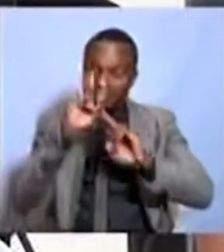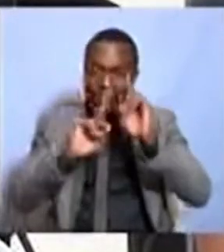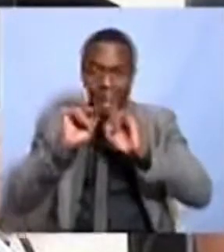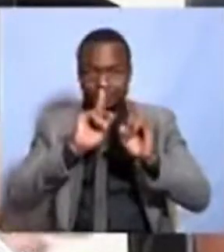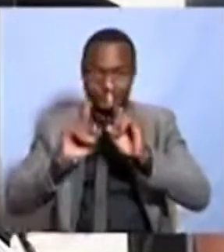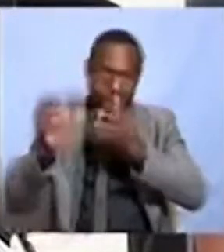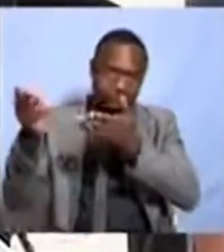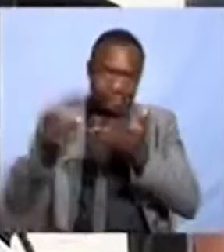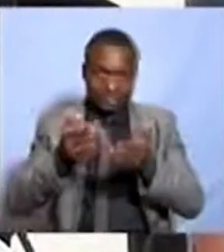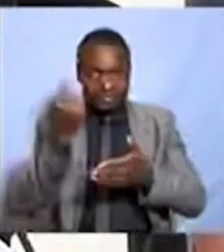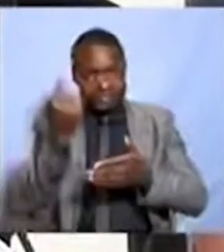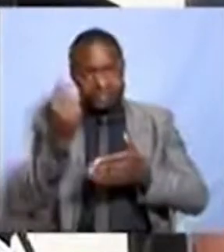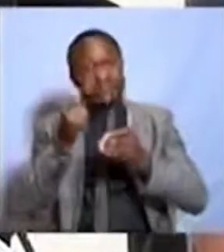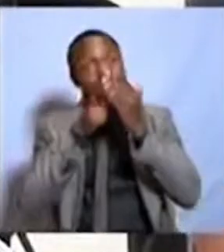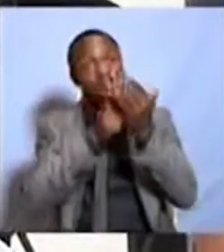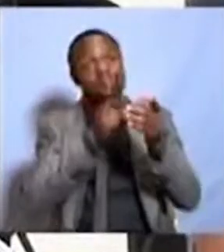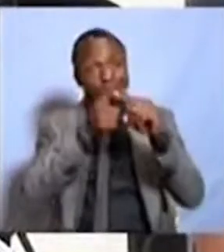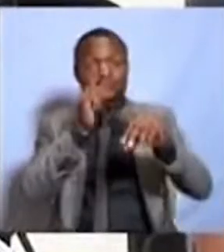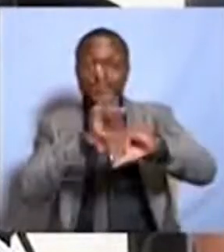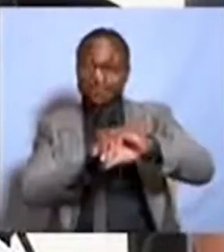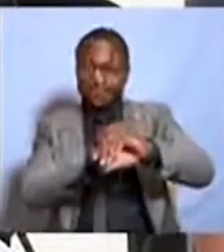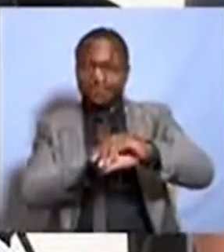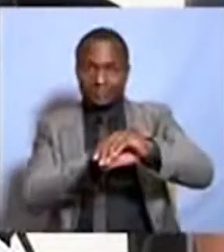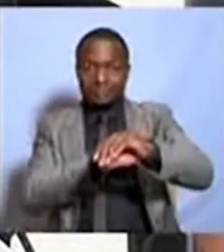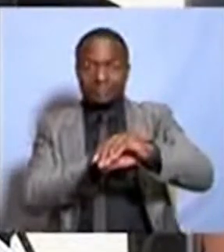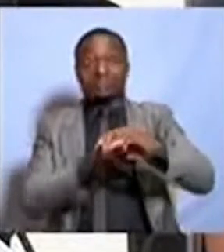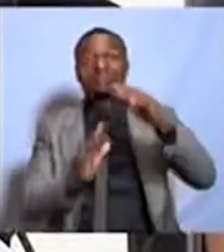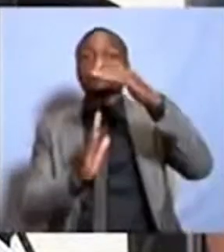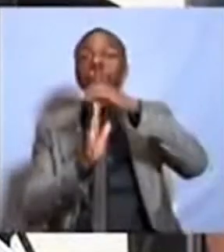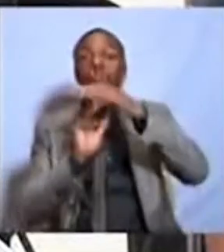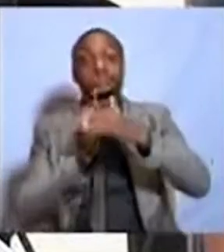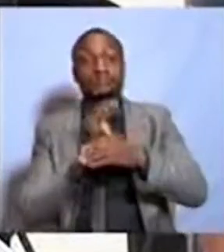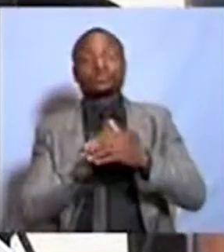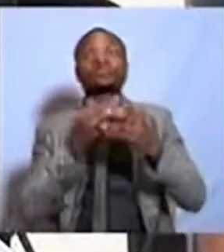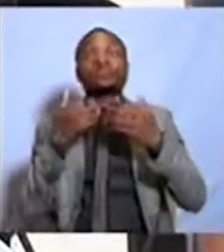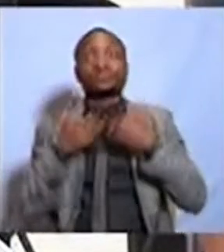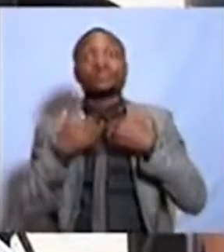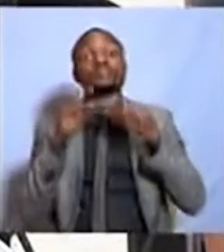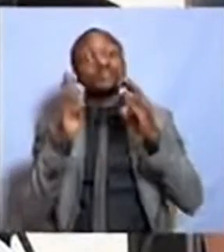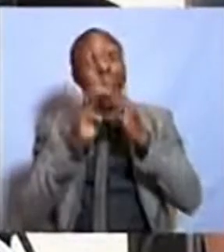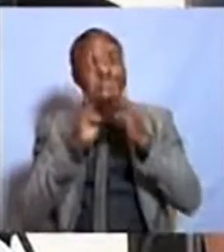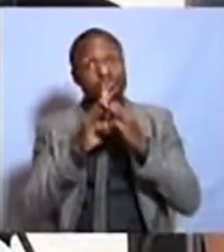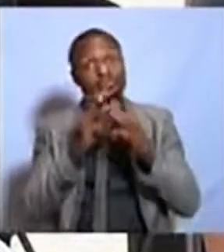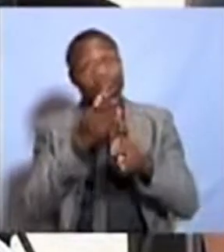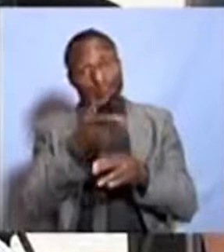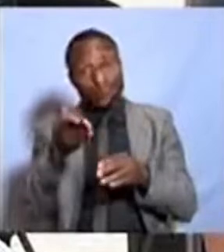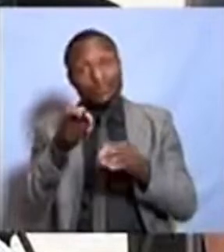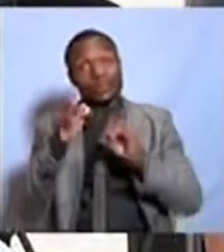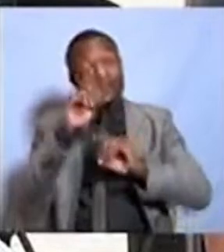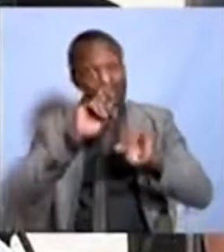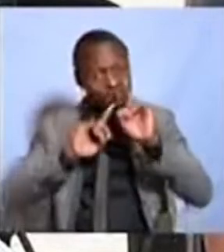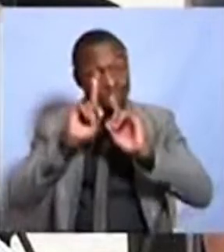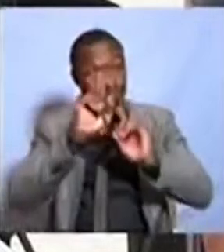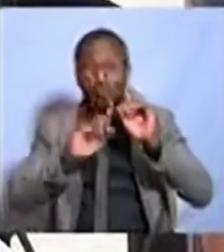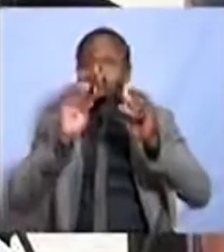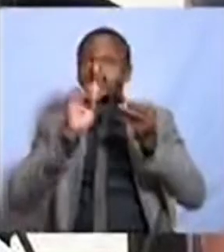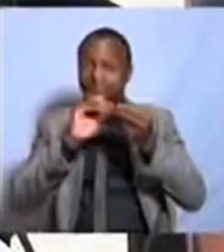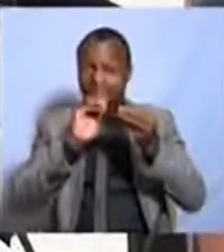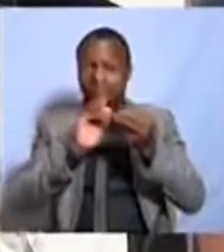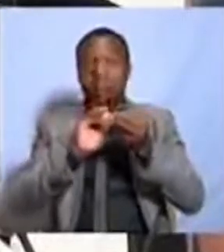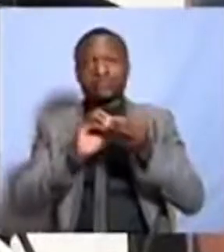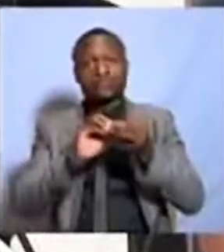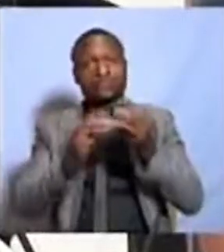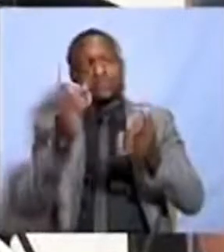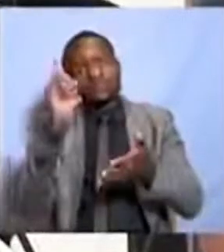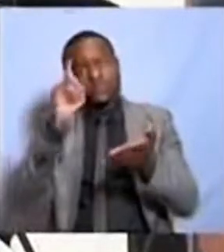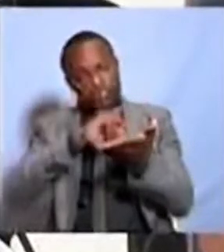point. But the time given to us was pretty limited for us to have that kind of deliberation, because, we love to talk so much here. So it would take about a